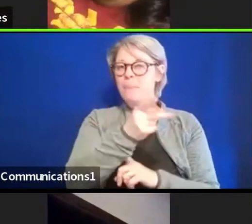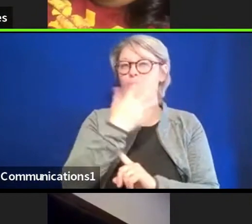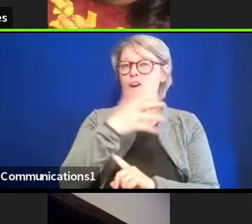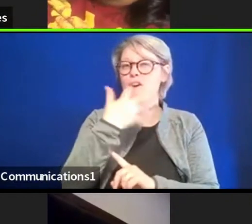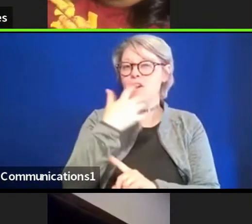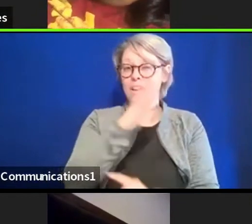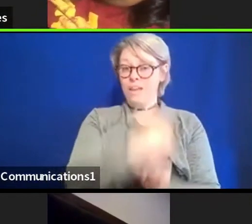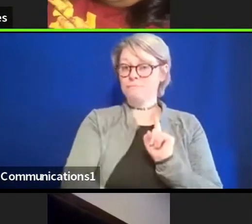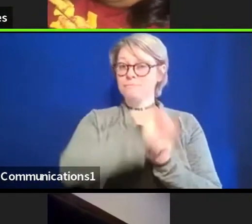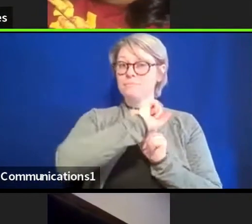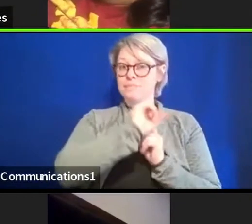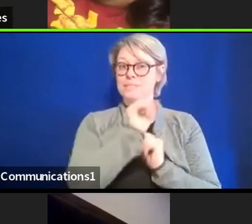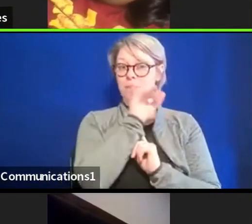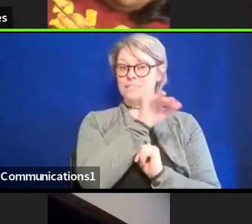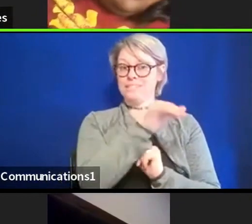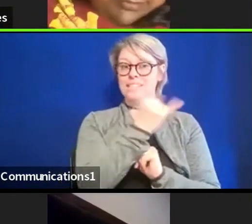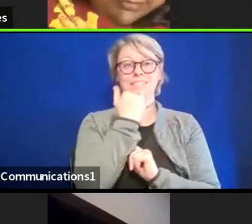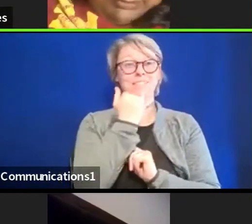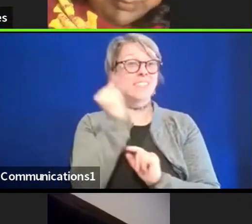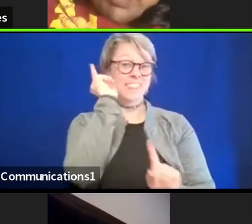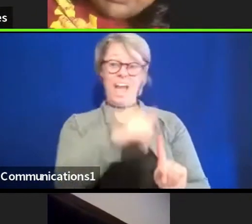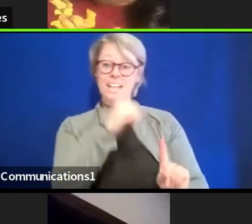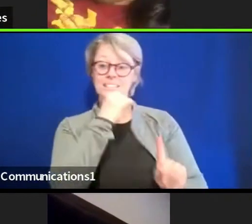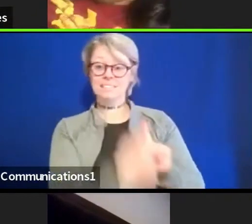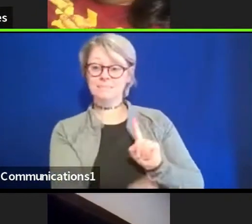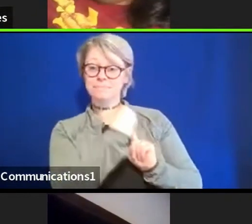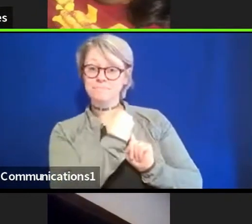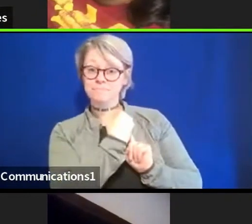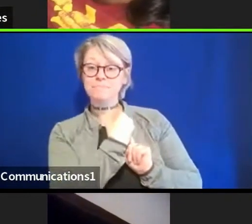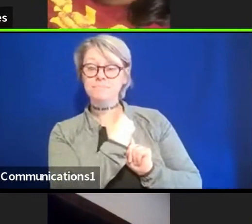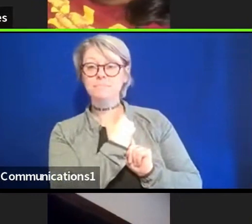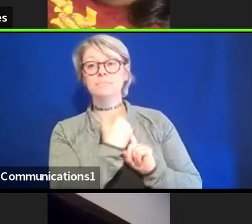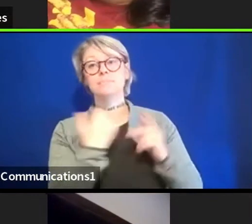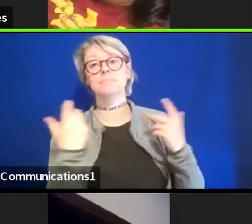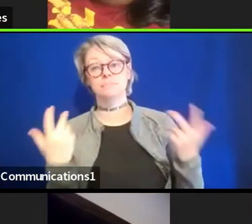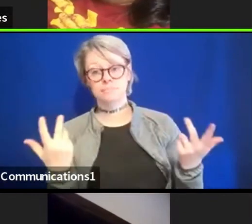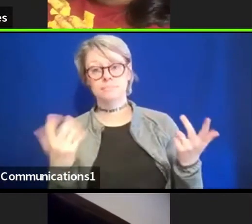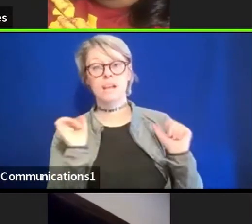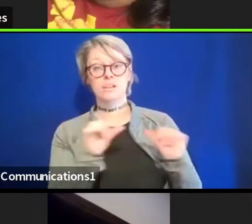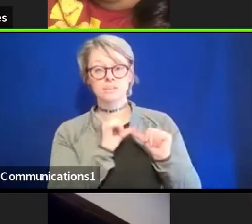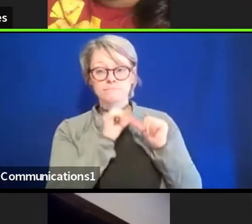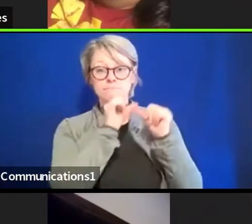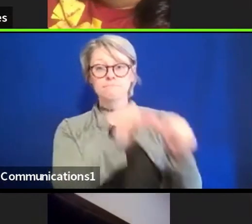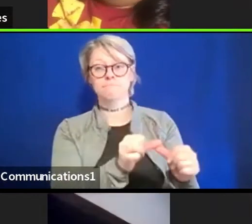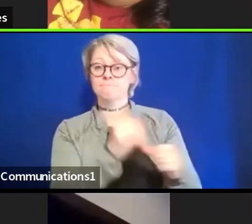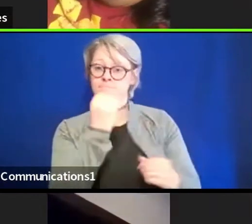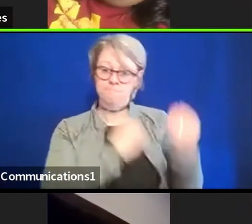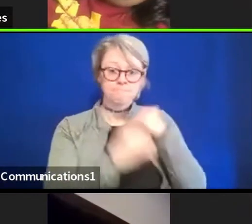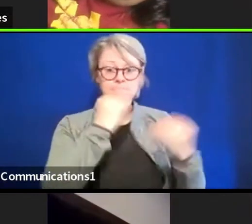because that's what makes the pepper spicy, I would eat lots of it.